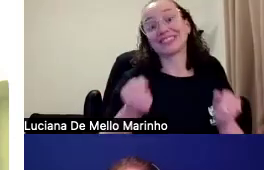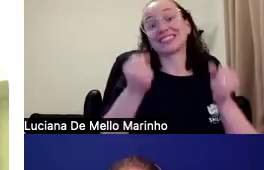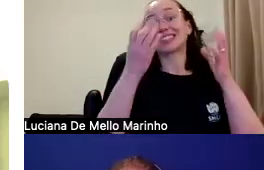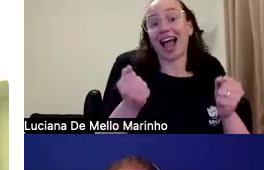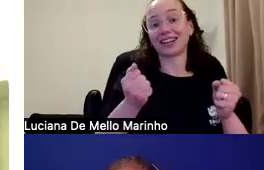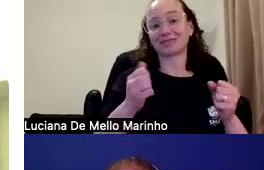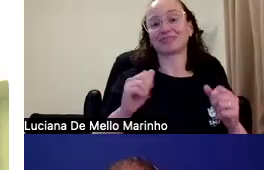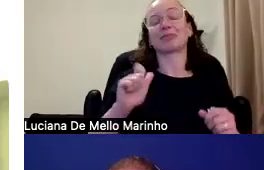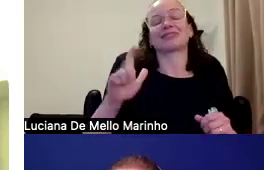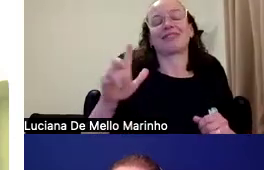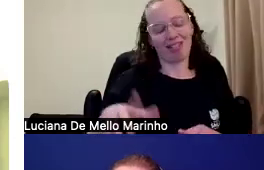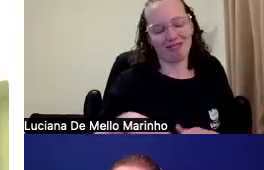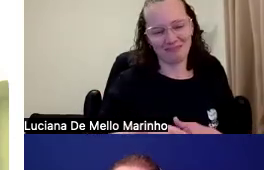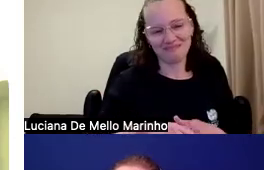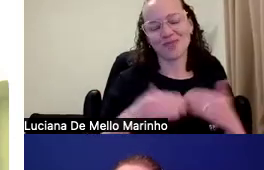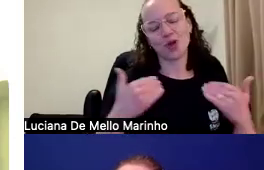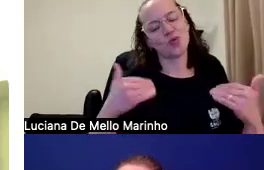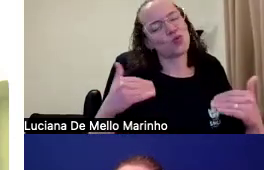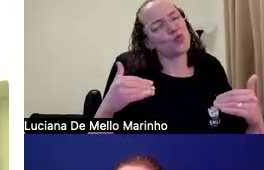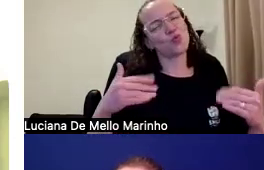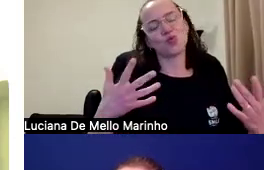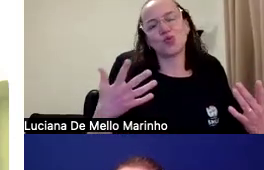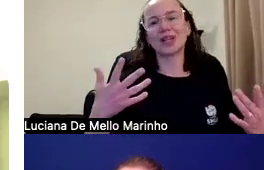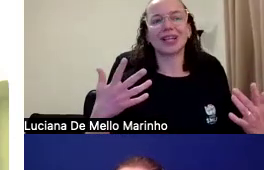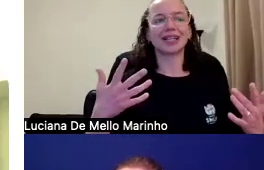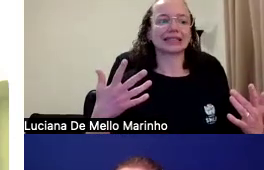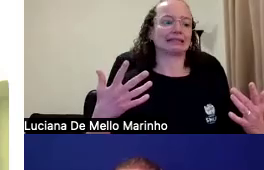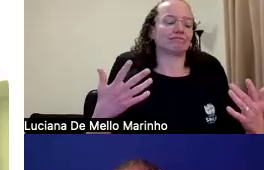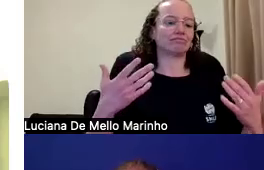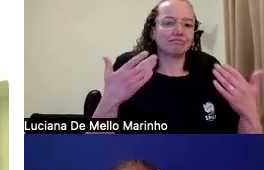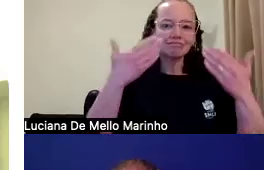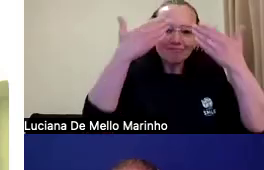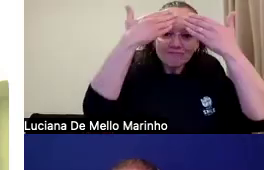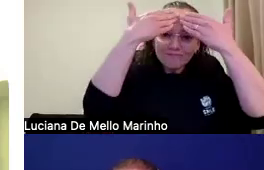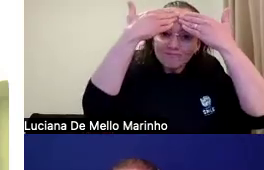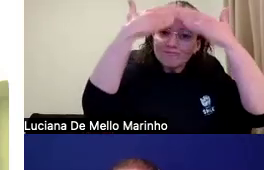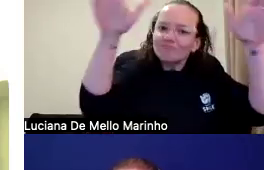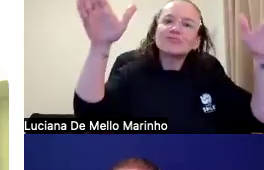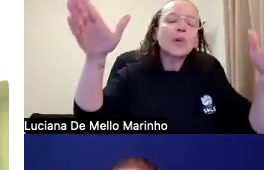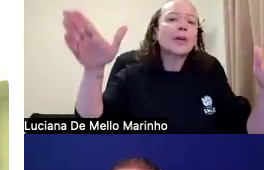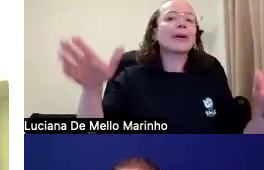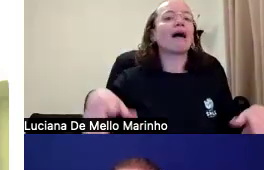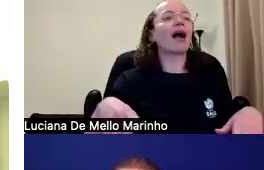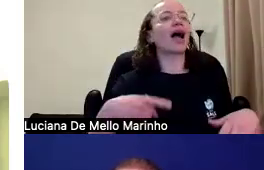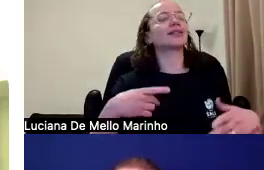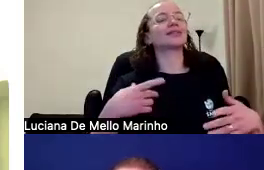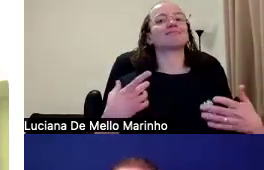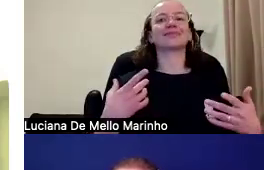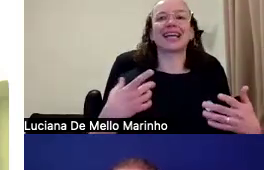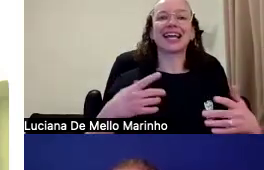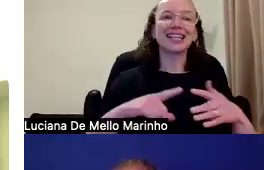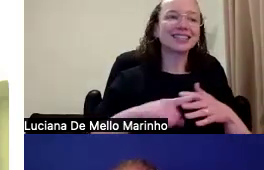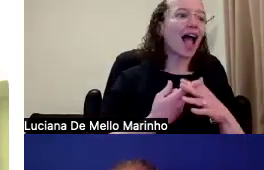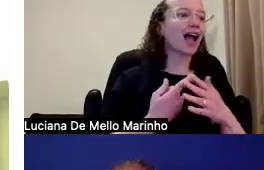third language. So, so we started moving into ASL, which Ooh, it